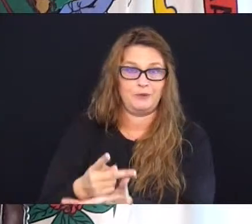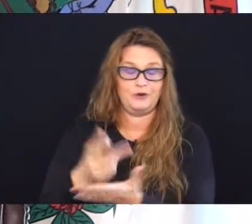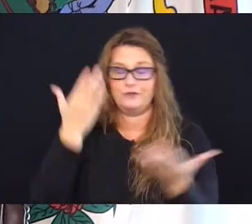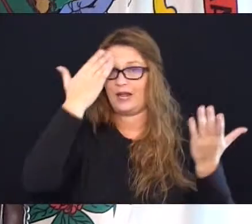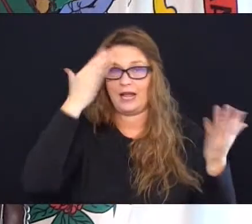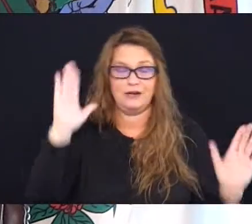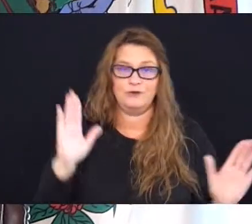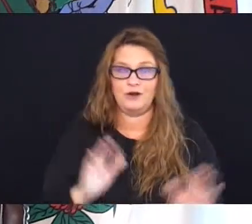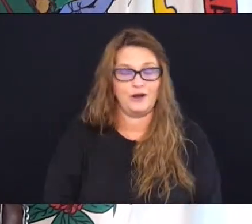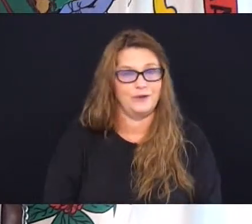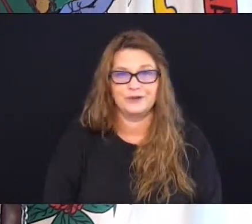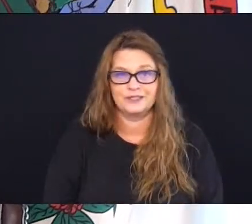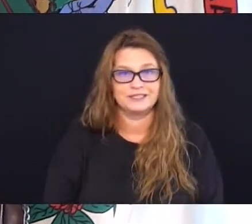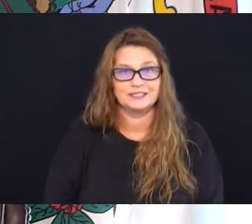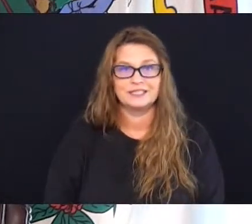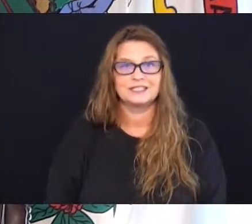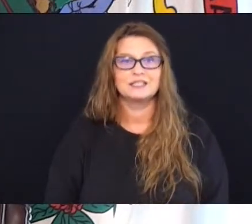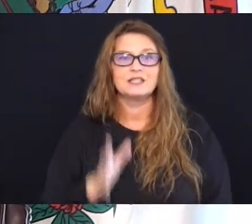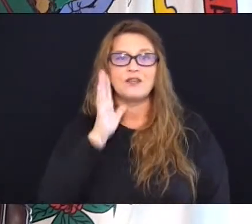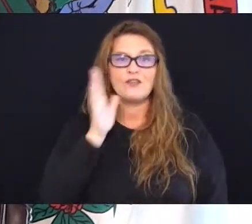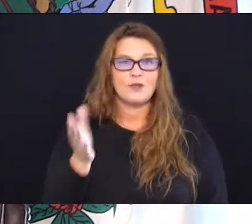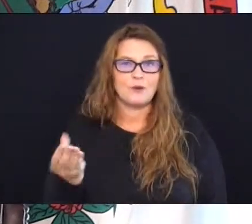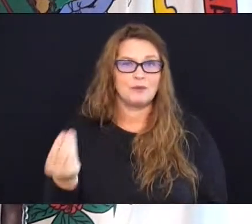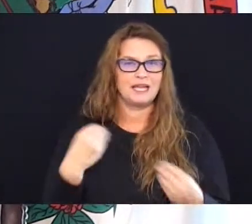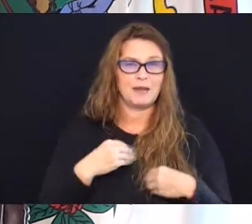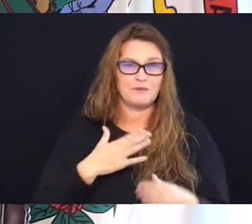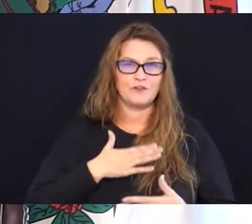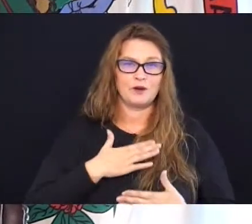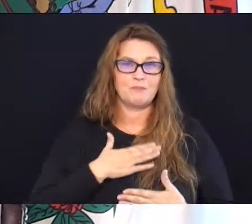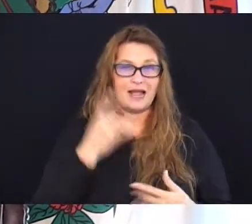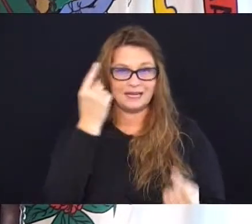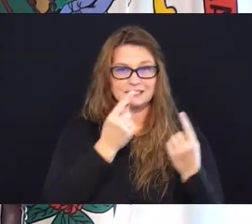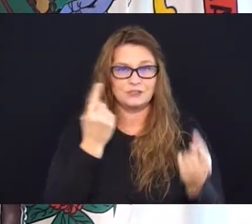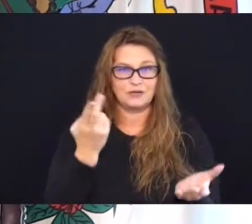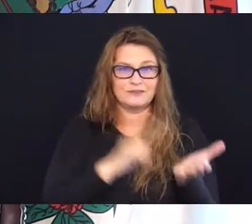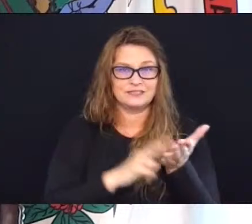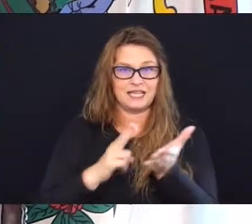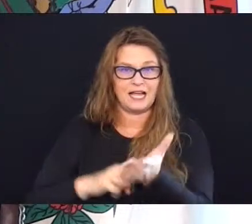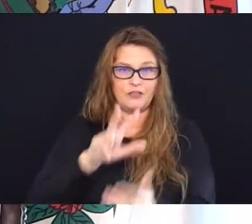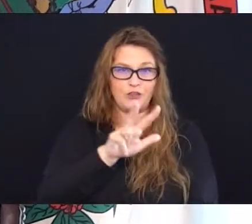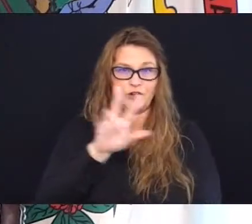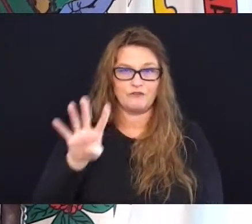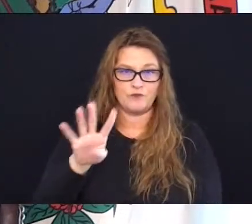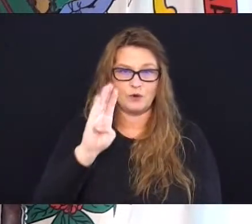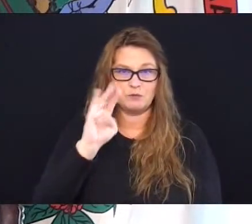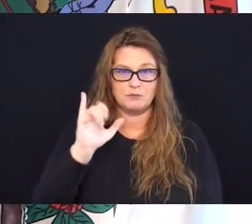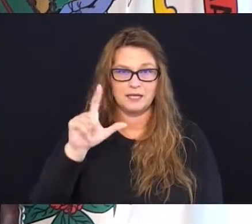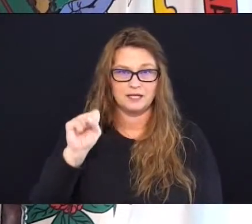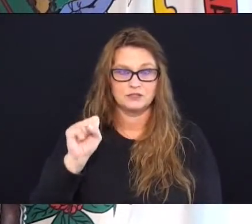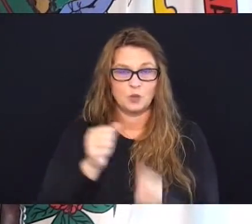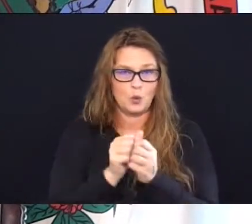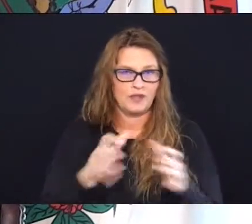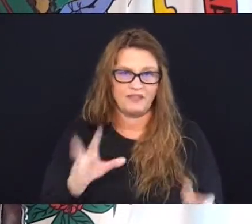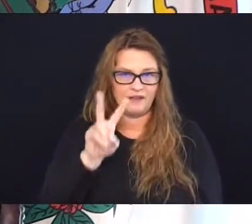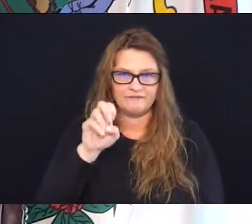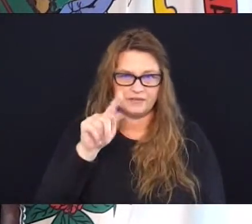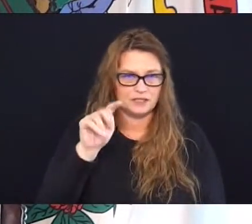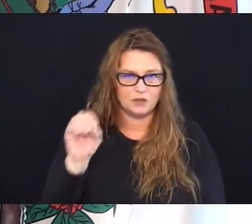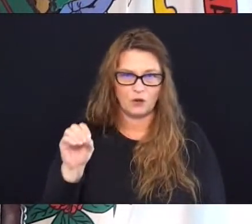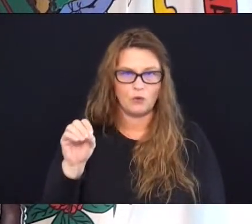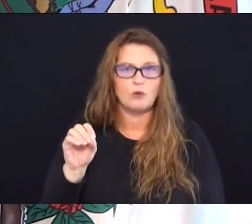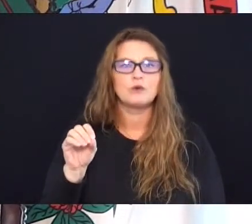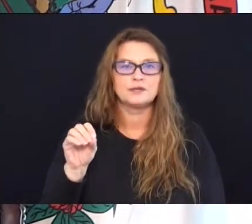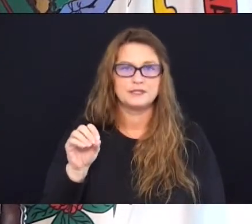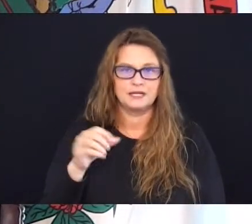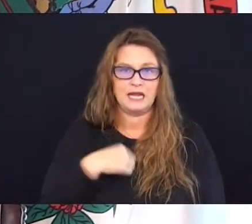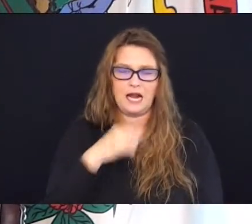any clue. You know, they'll be coming for my consideration. I've signed 34 bills so far without a veto and everything, and I promise